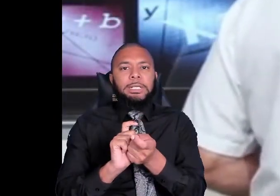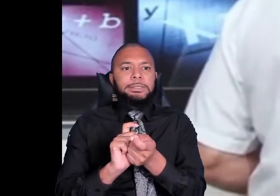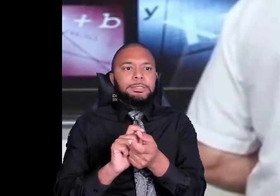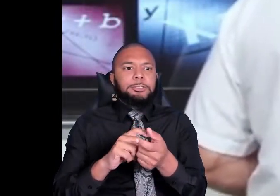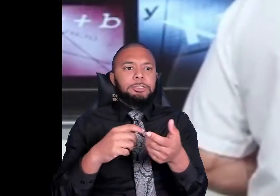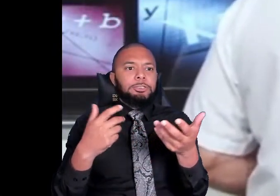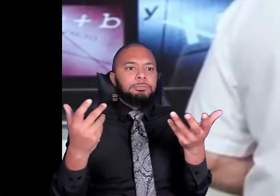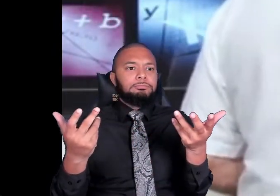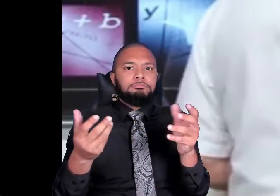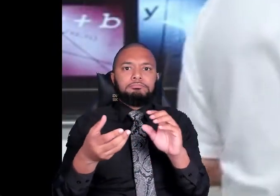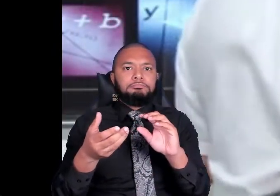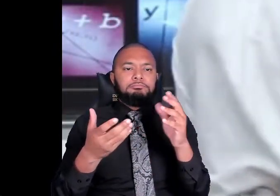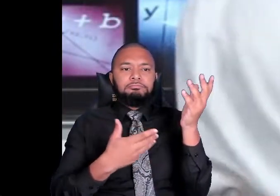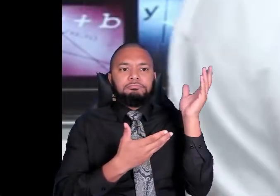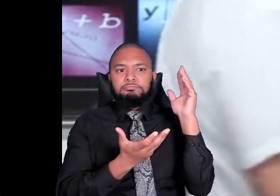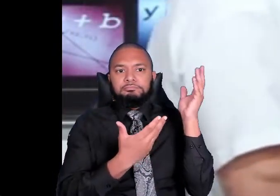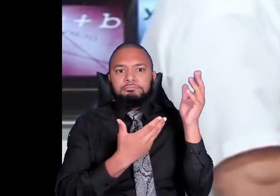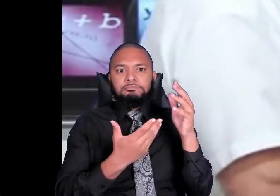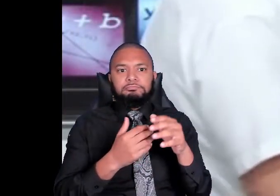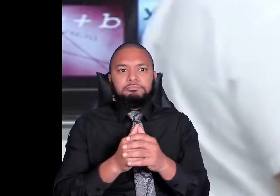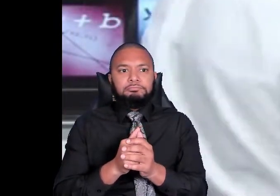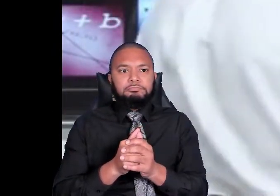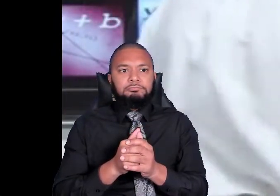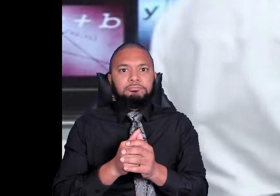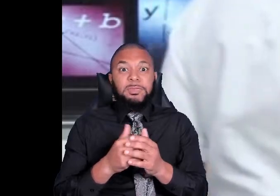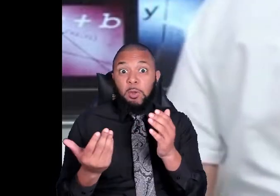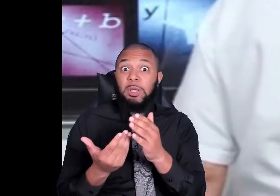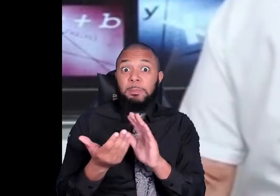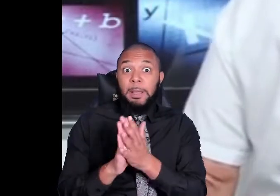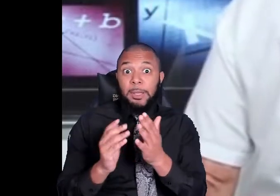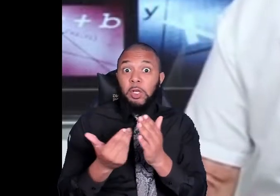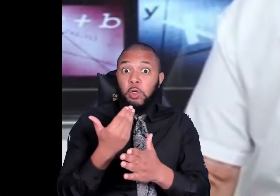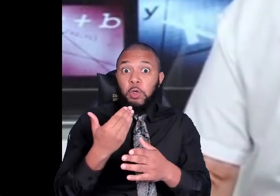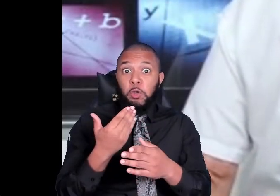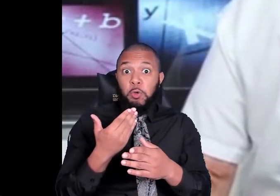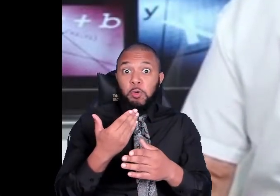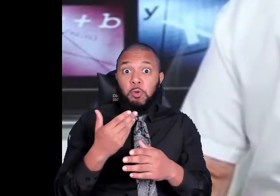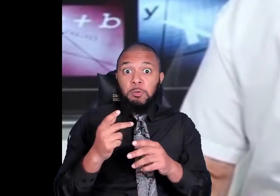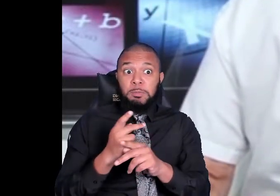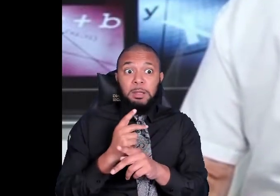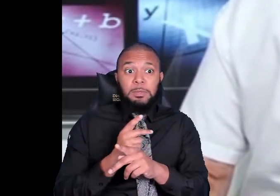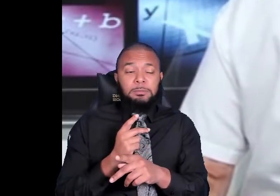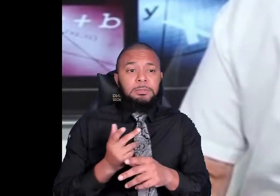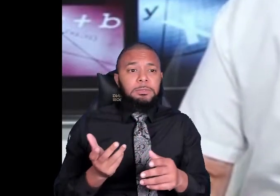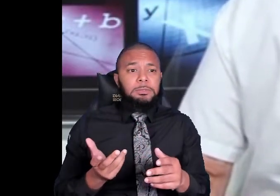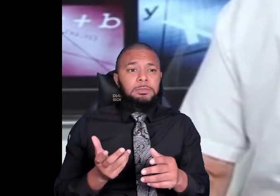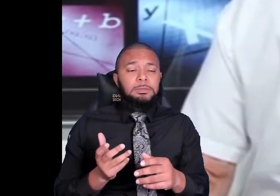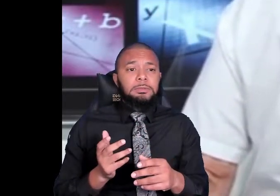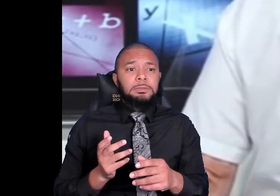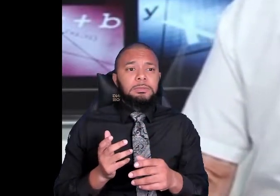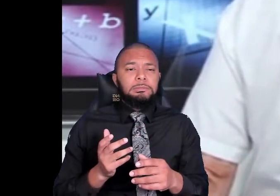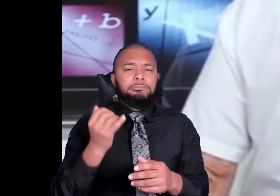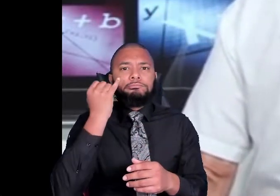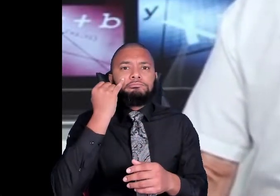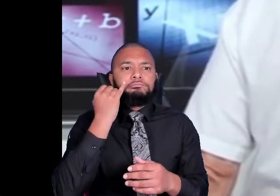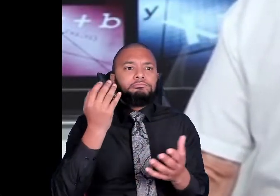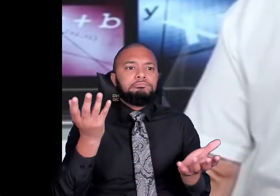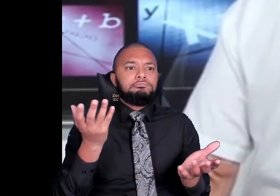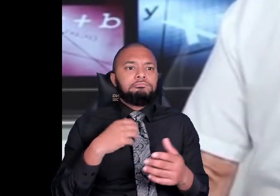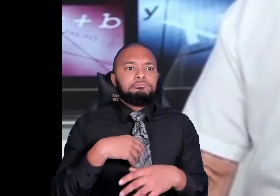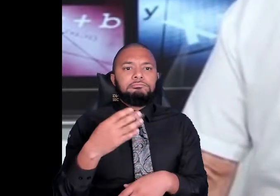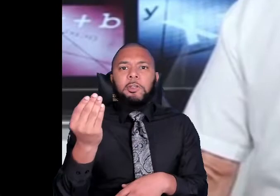these numbers over here, so it's now going to be a new problem. If this would have been, let's say,